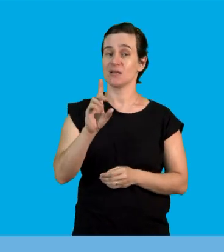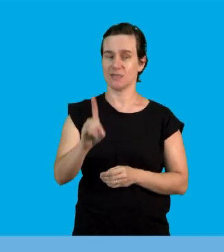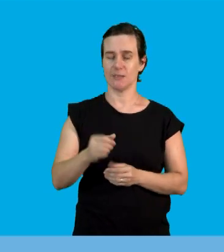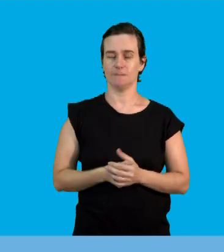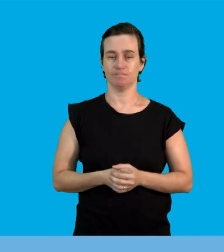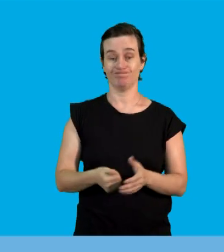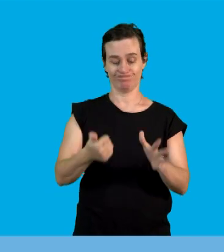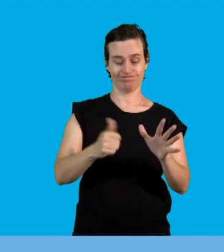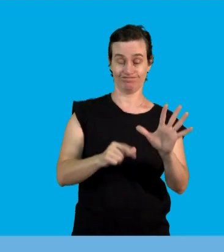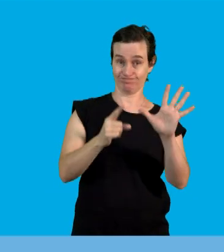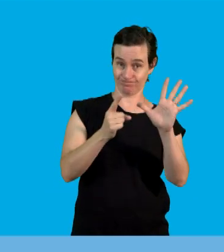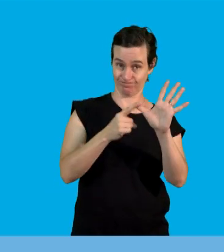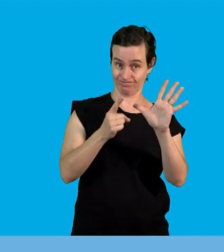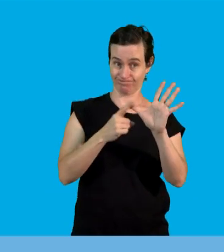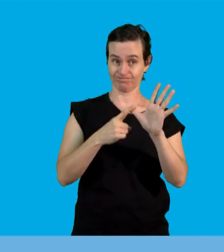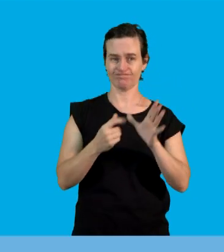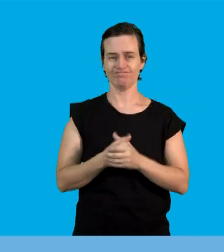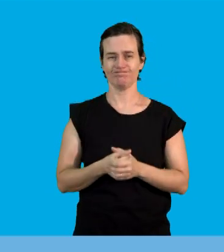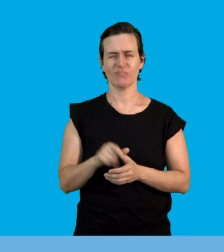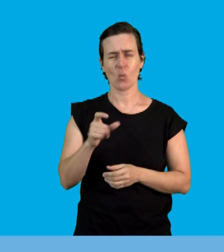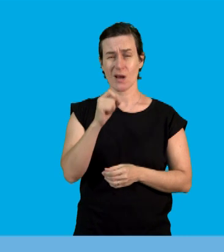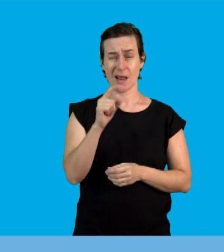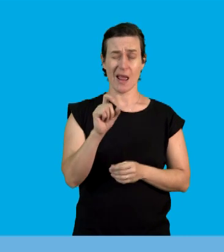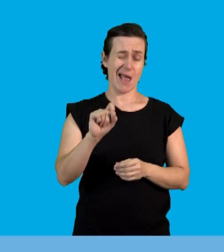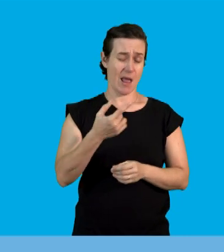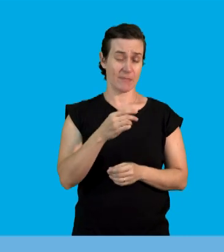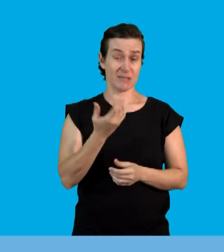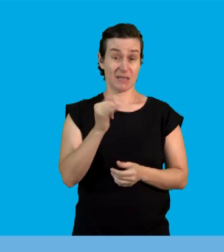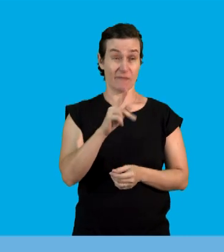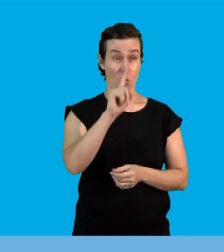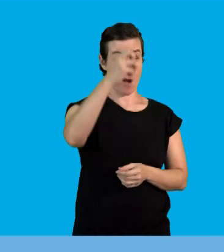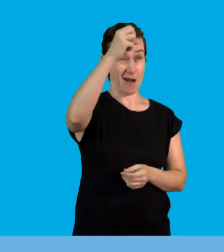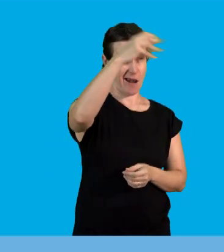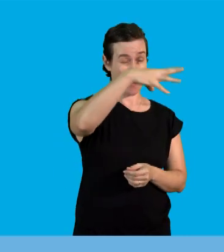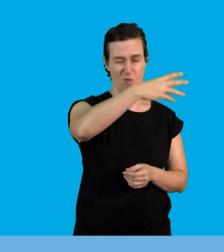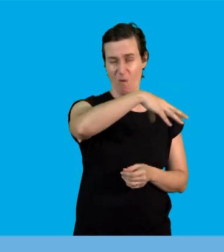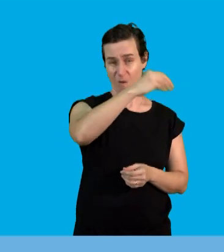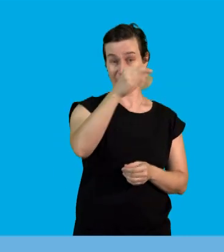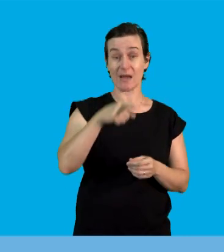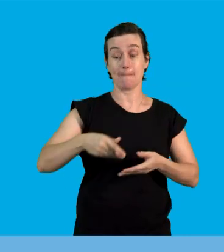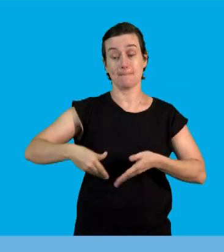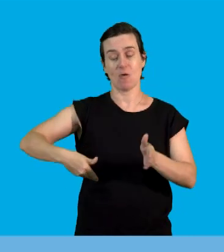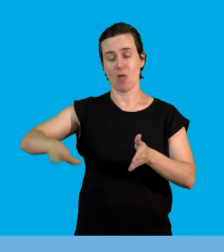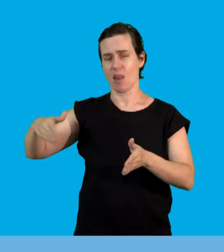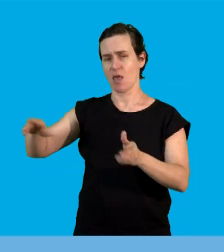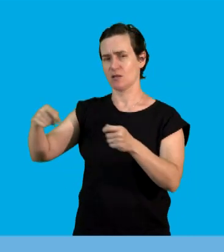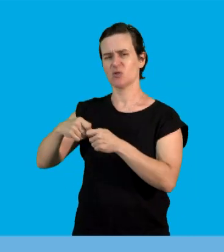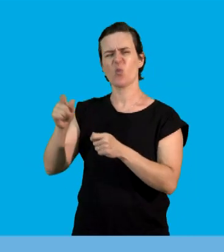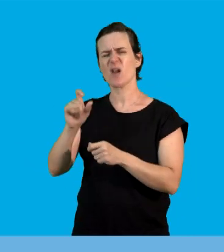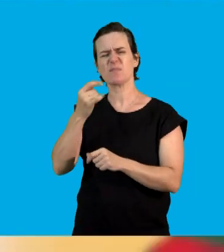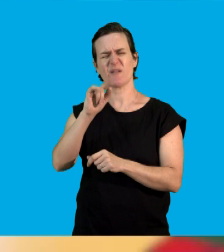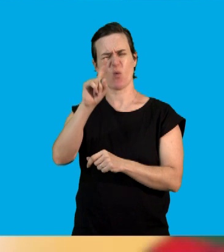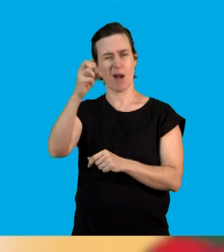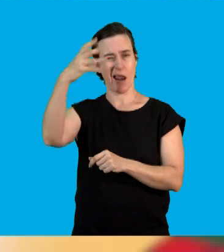Next one. What happens when one light goes out or removed in a parallel circuit?